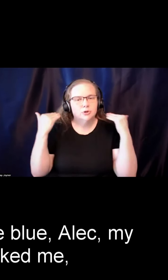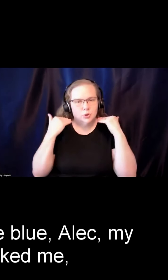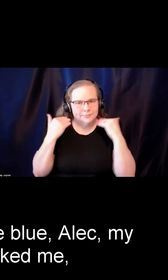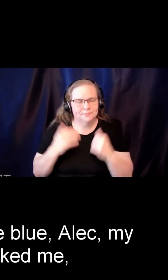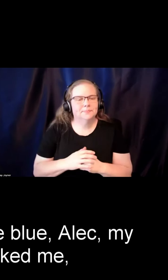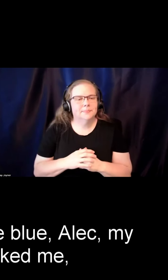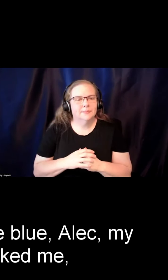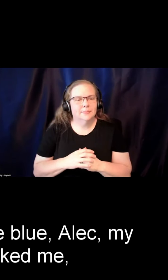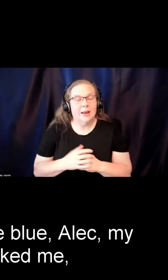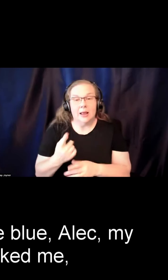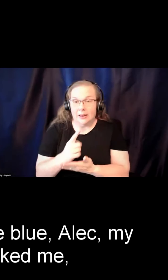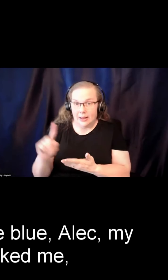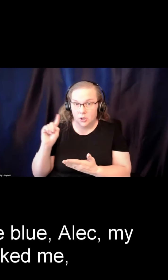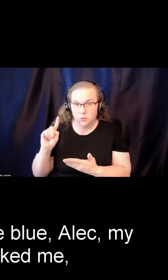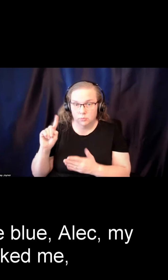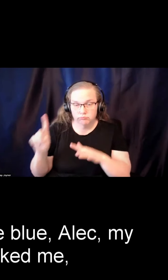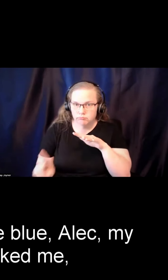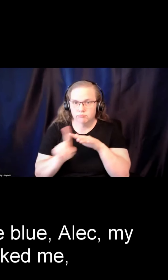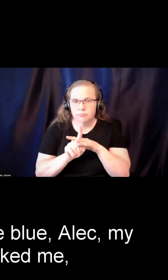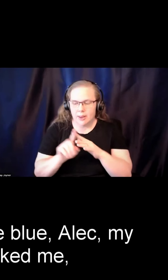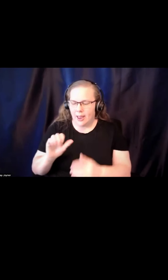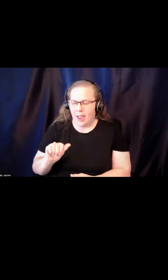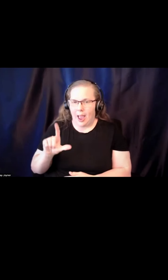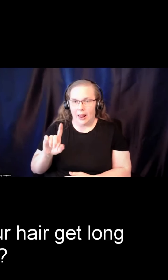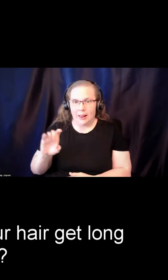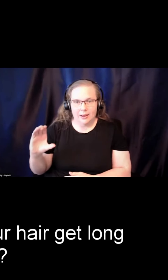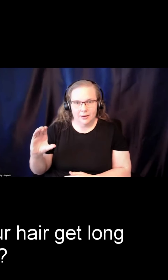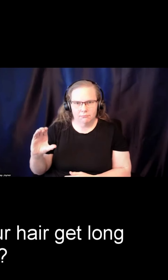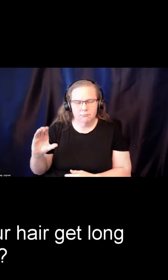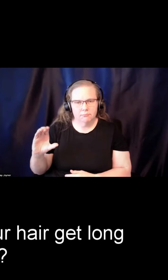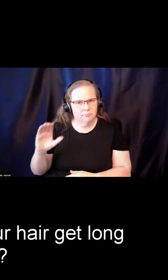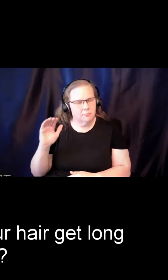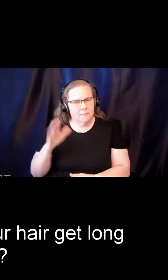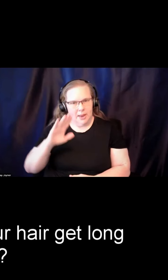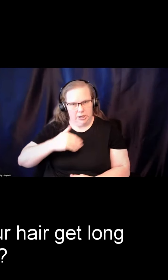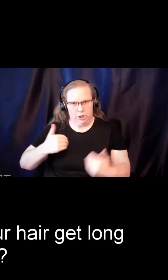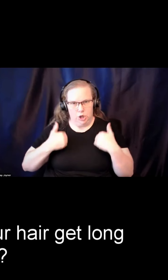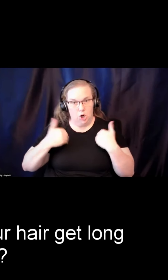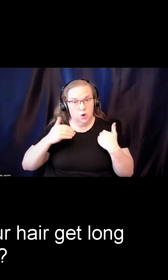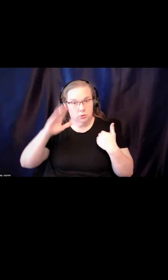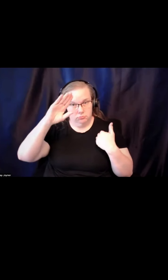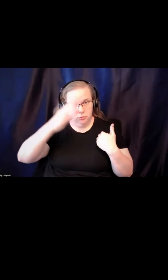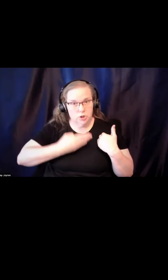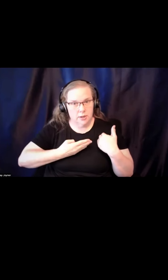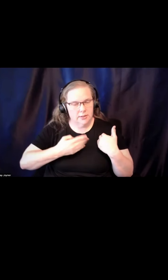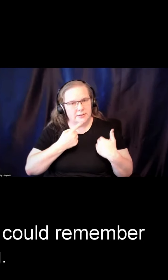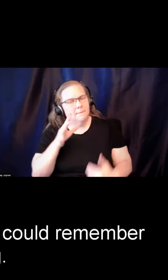Last week, out of the blue, Alec, my older son, asked me, "Mom, when will your hair get long